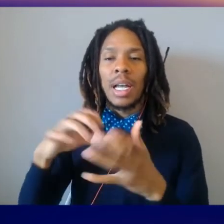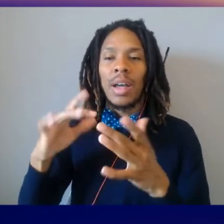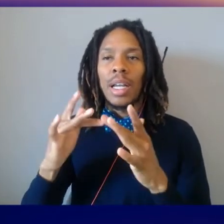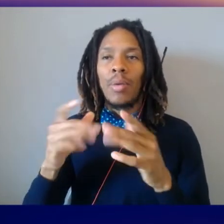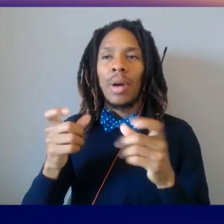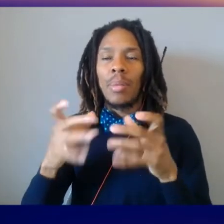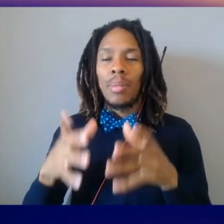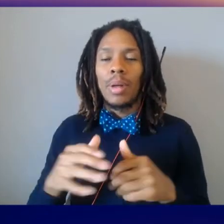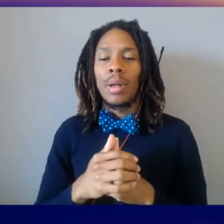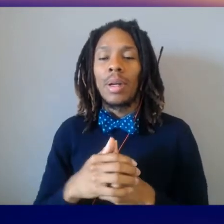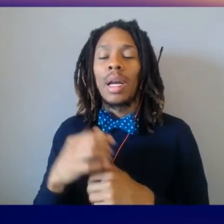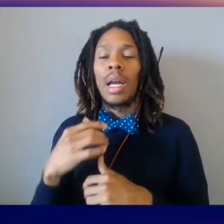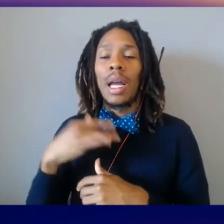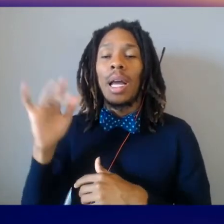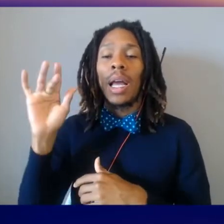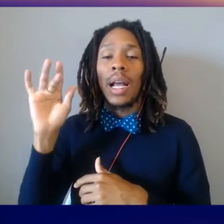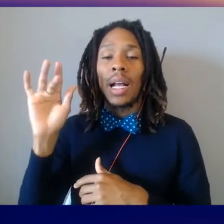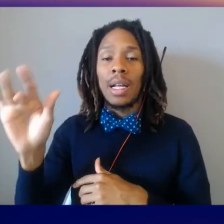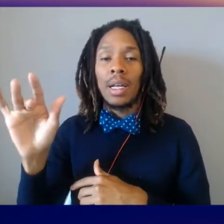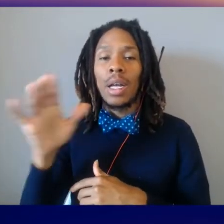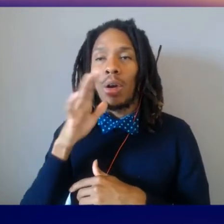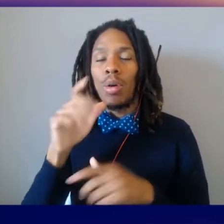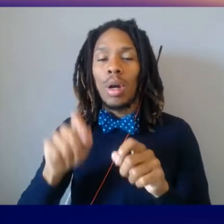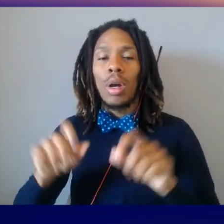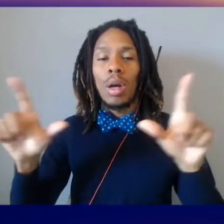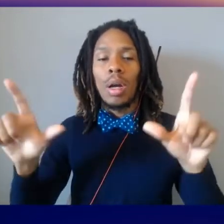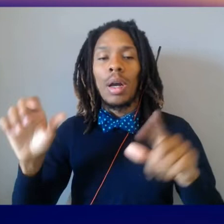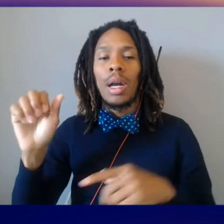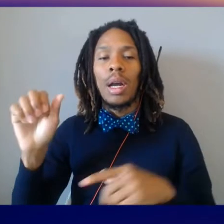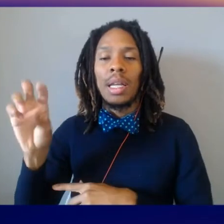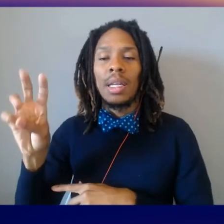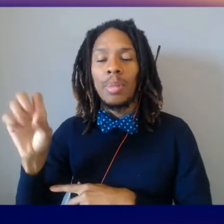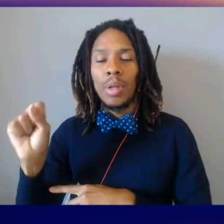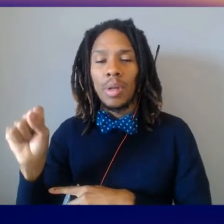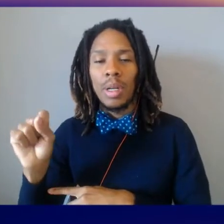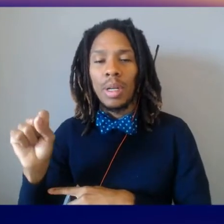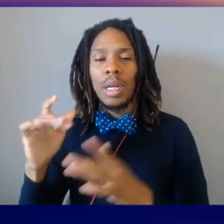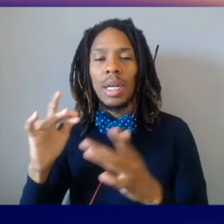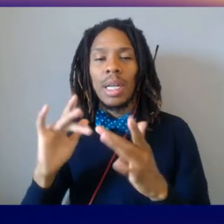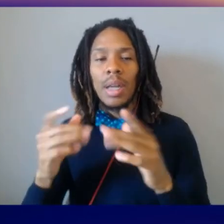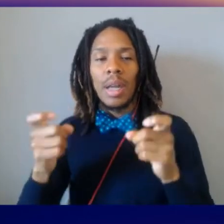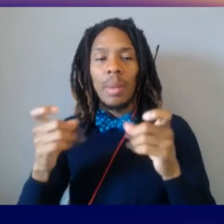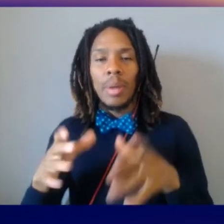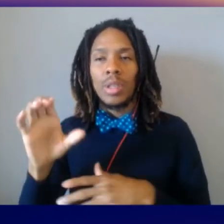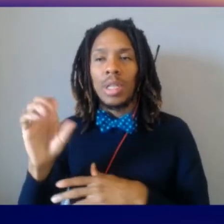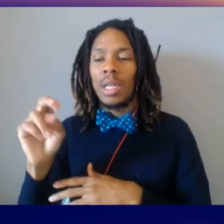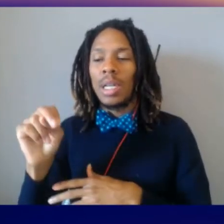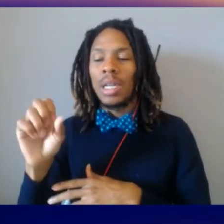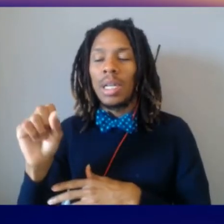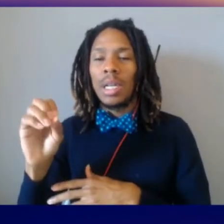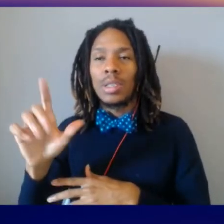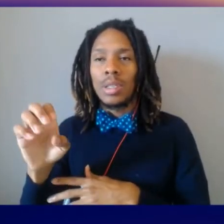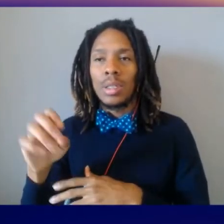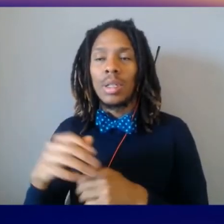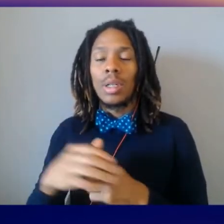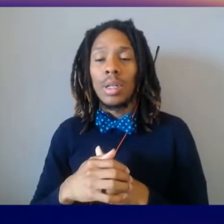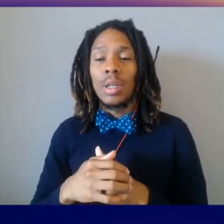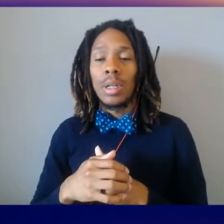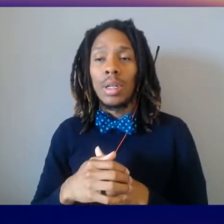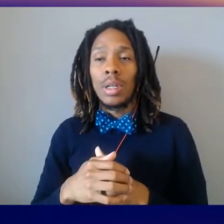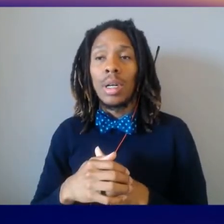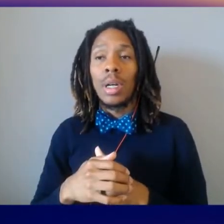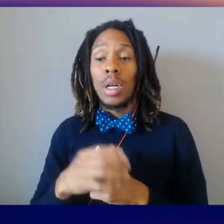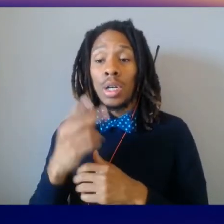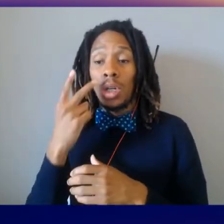As I click onto it, it's going to open the AWS Network Manager console. Within that, you can see I've